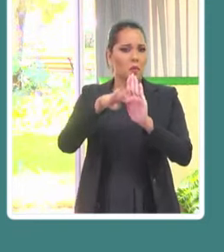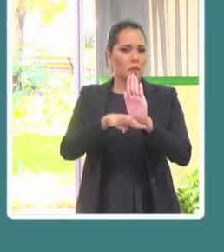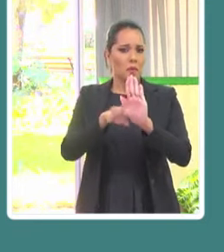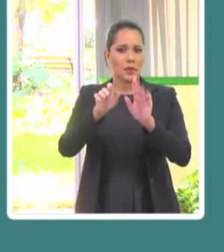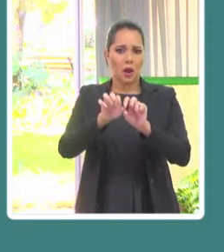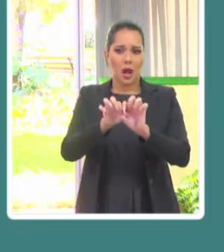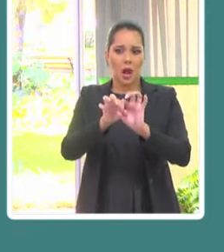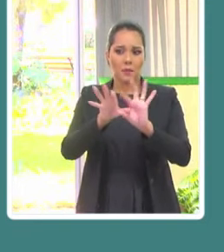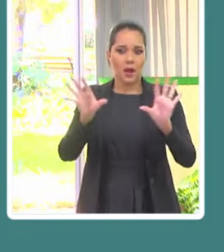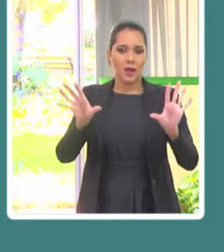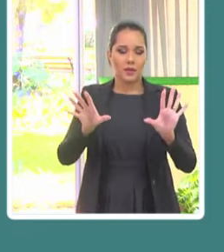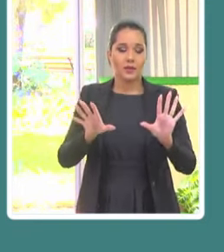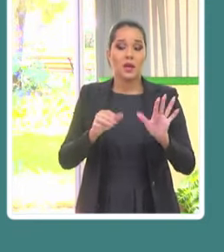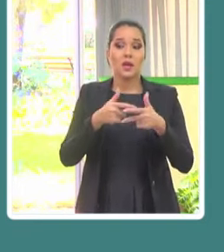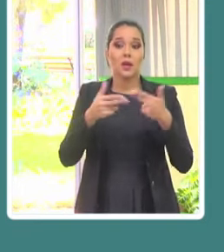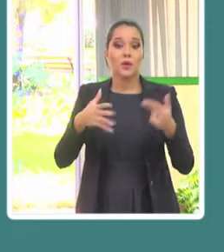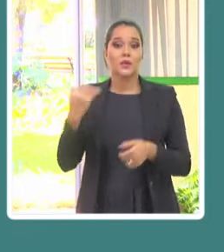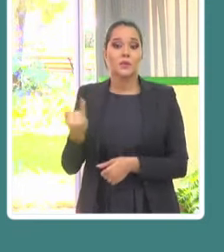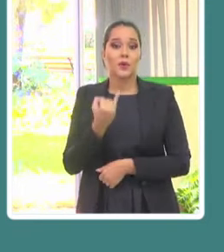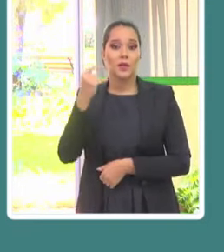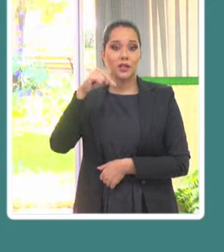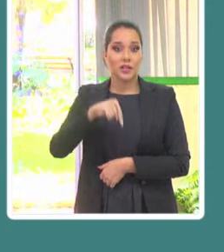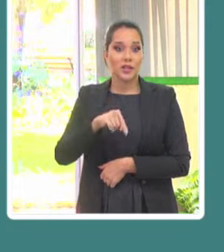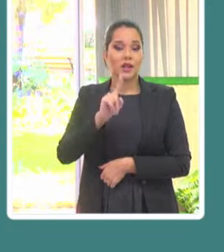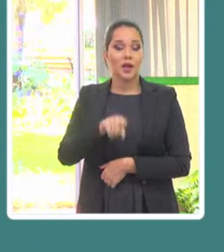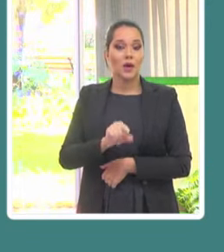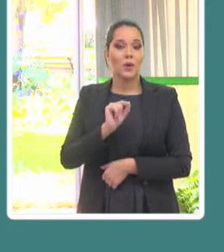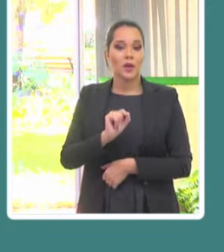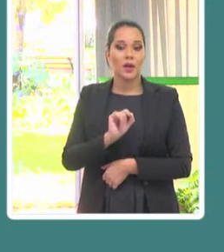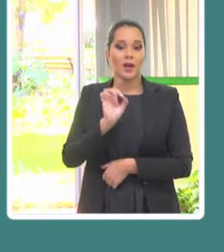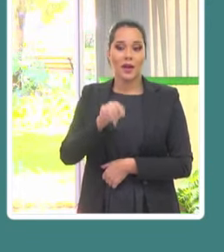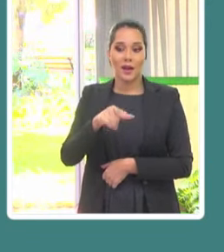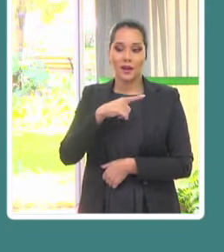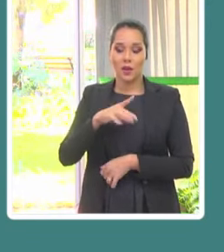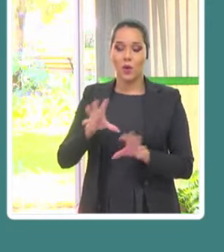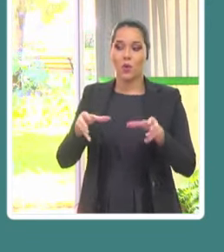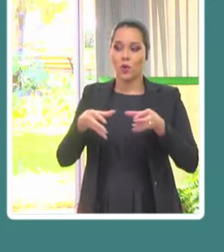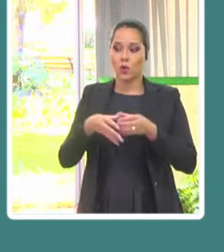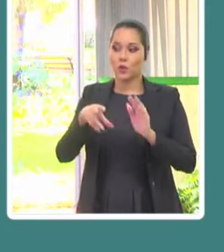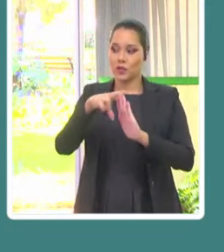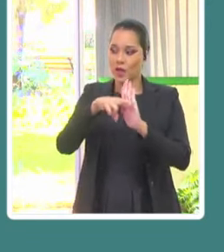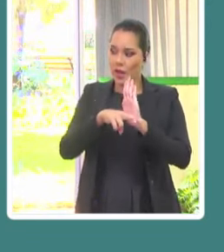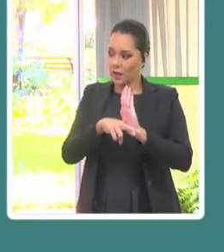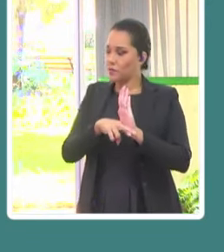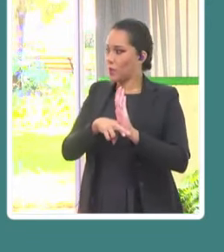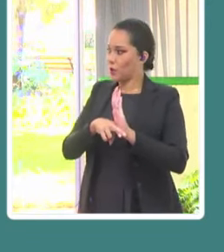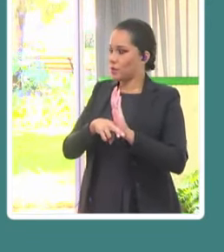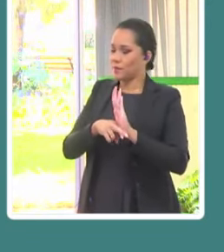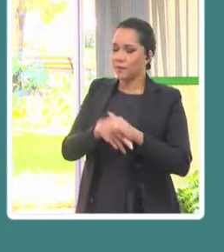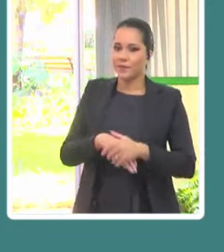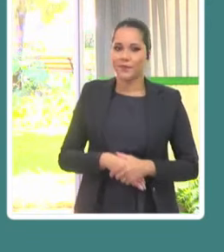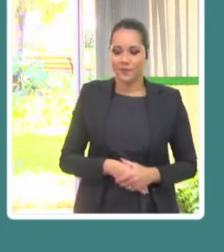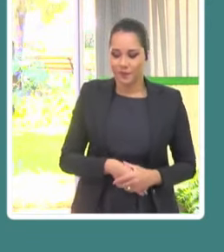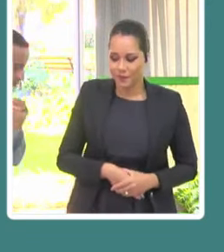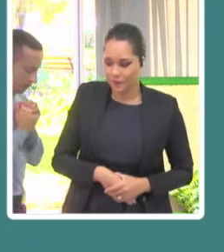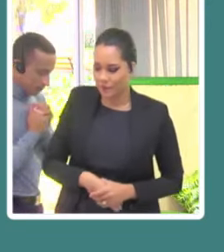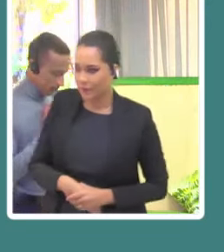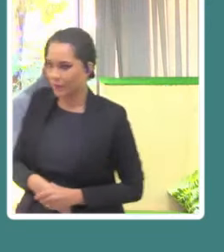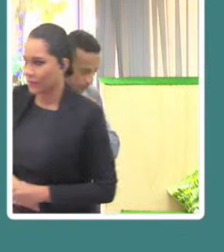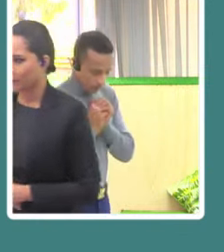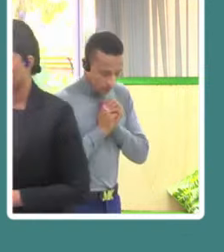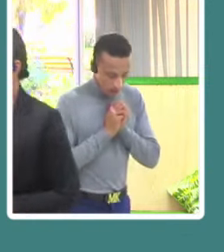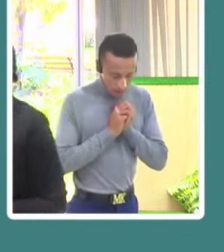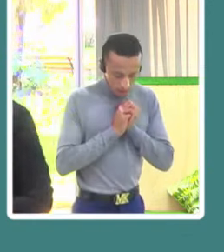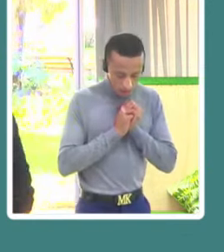And the important thing is there are a set of rules, a set of rules which enable